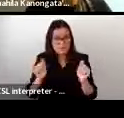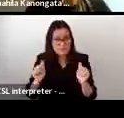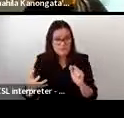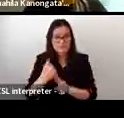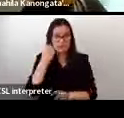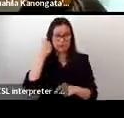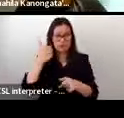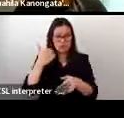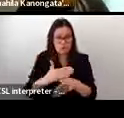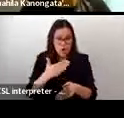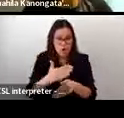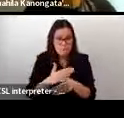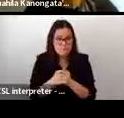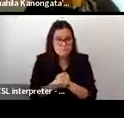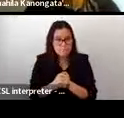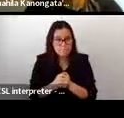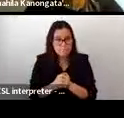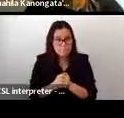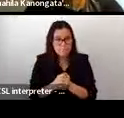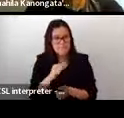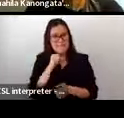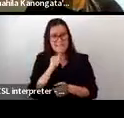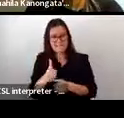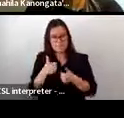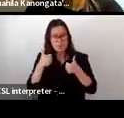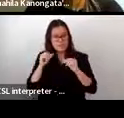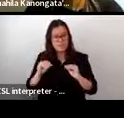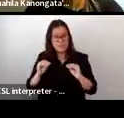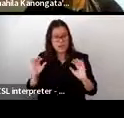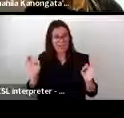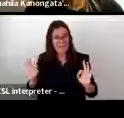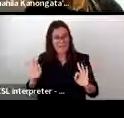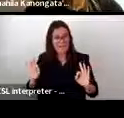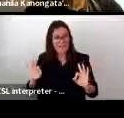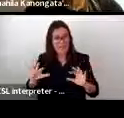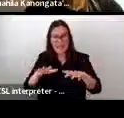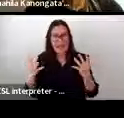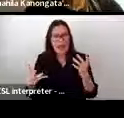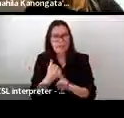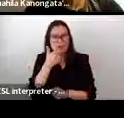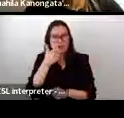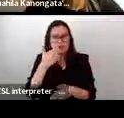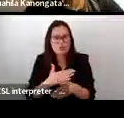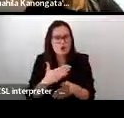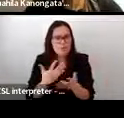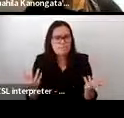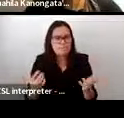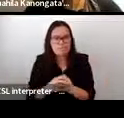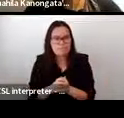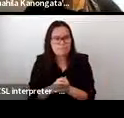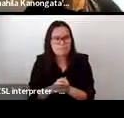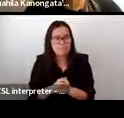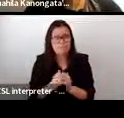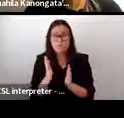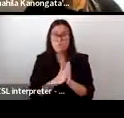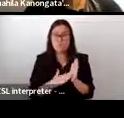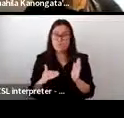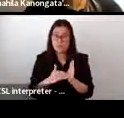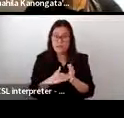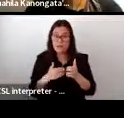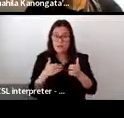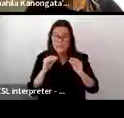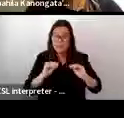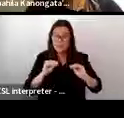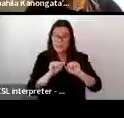you need to get a good education first and foremost. New Zealand has a wonderful education system,